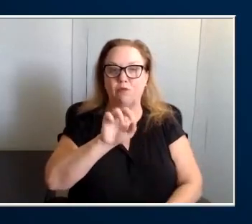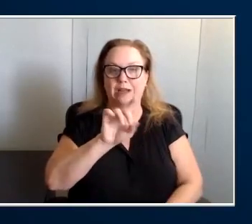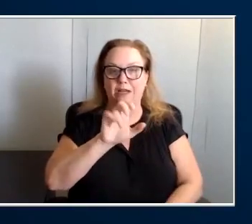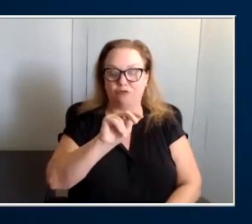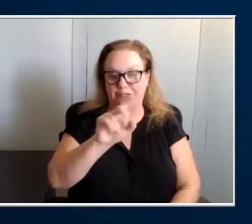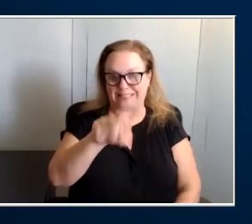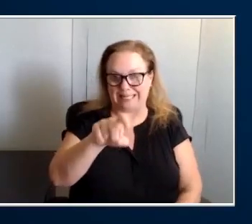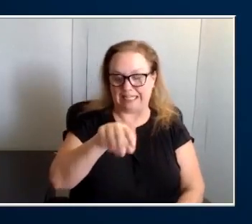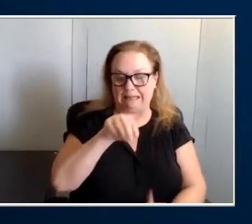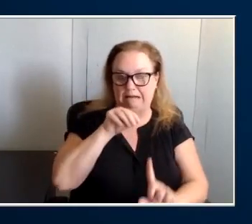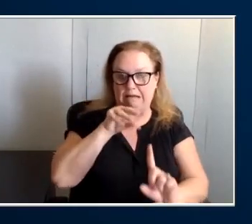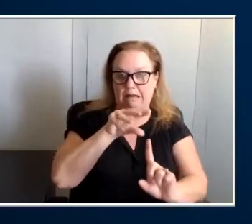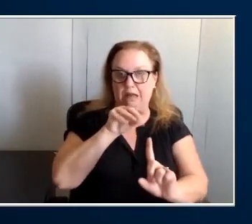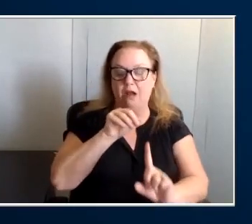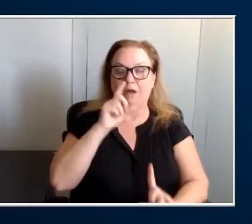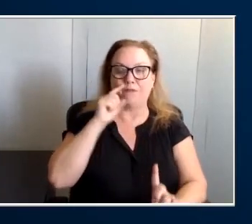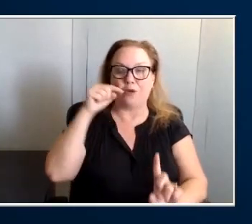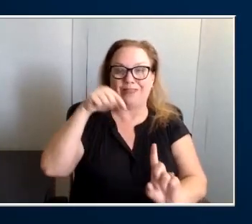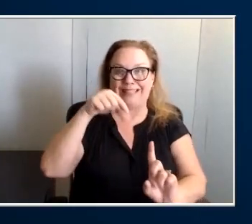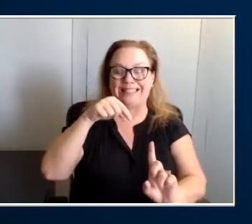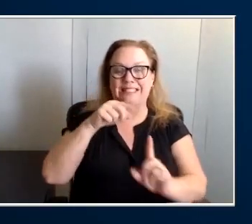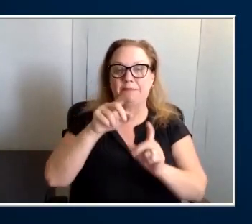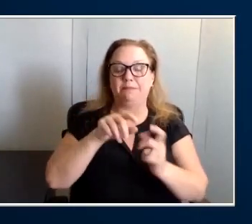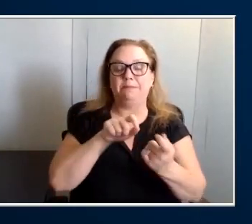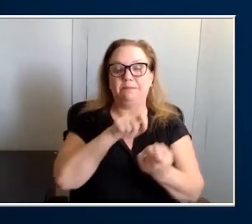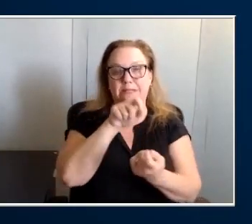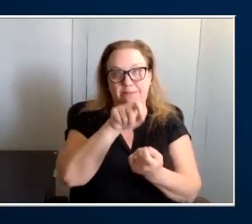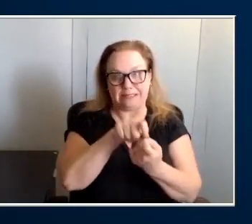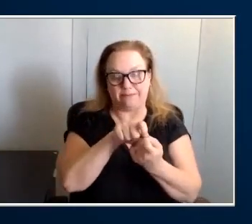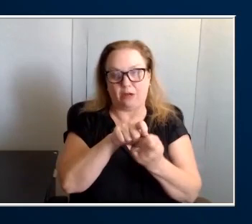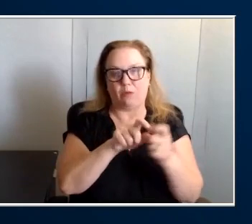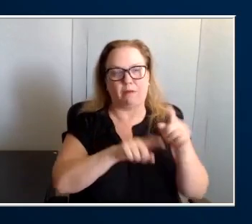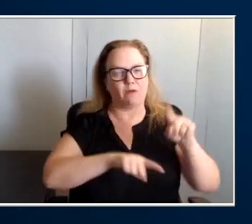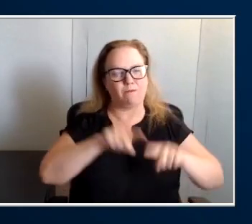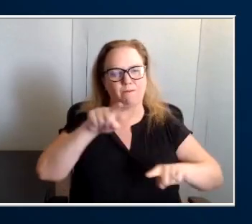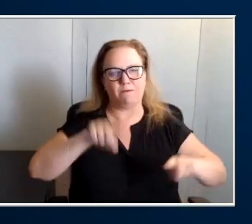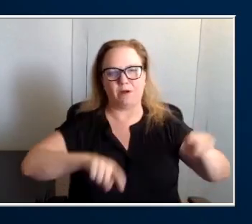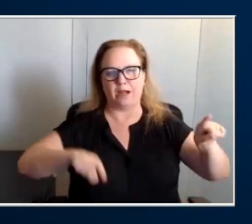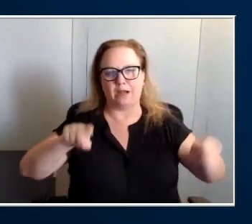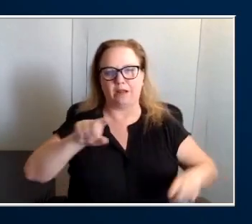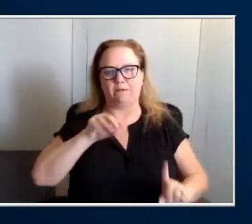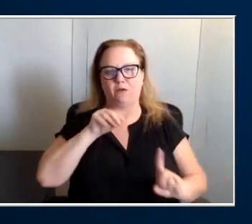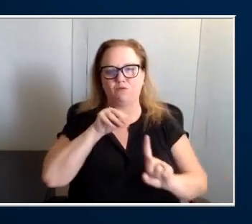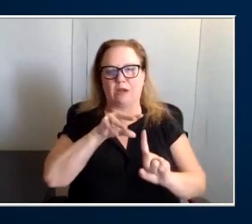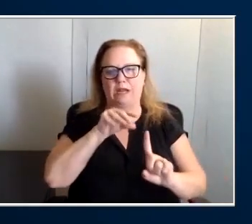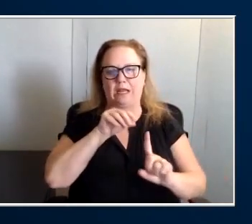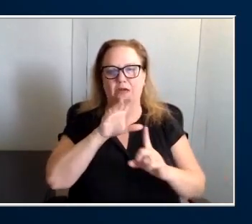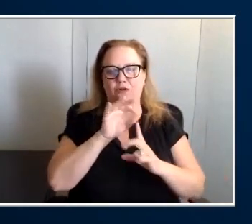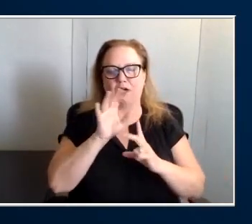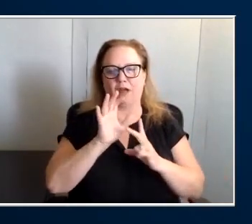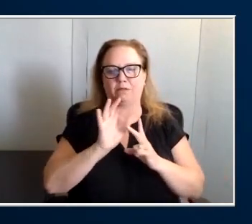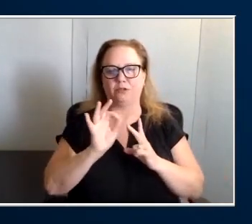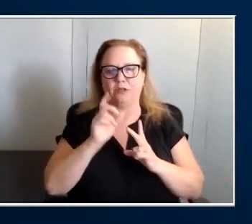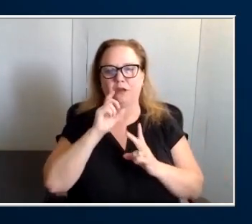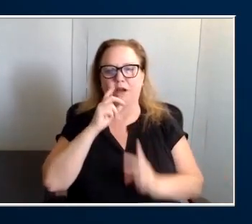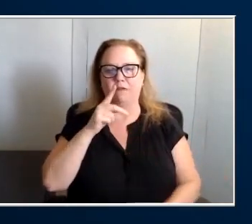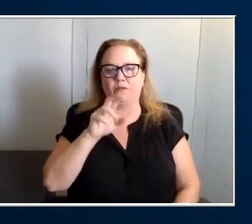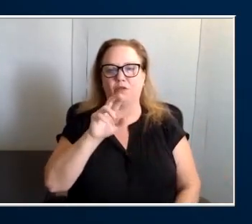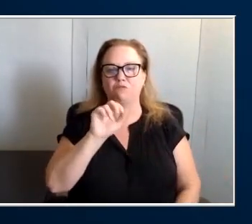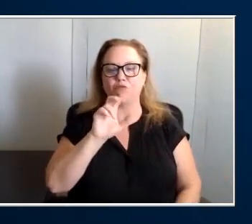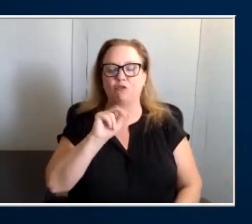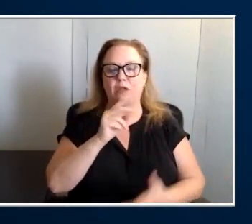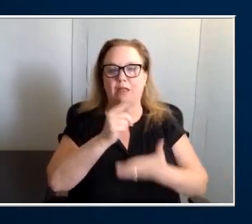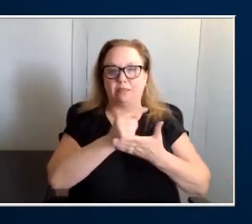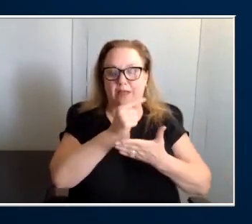specifically, here at KU, we offer a range of different radiation options, from proton therapy